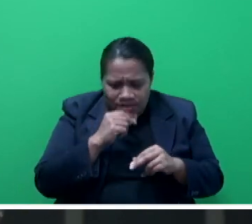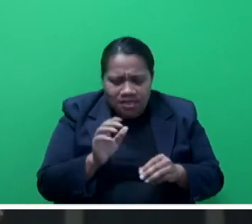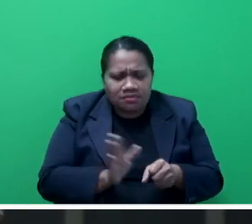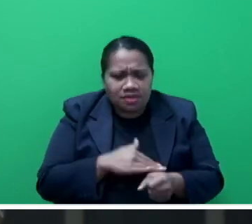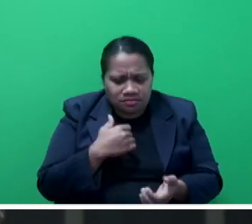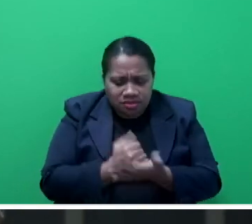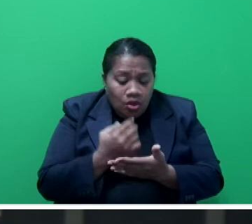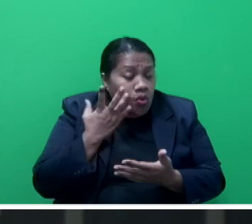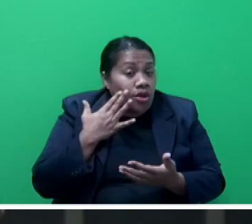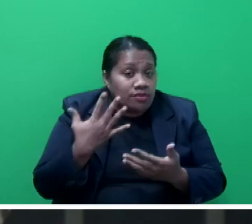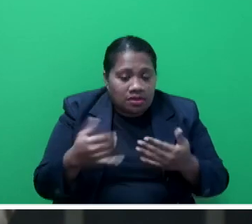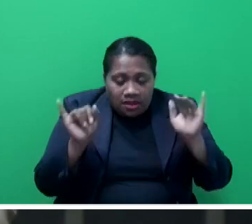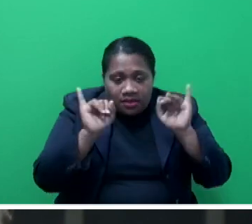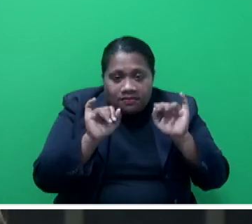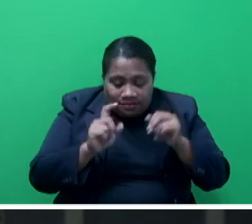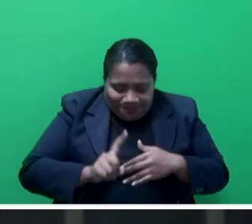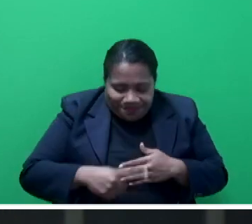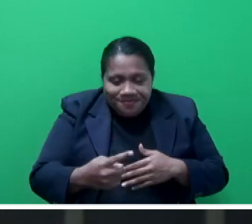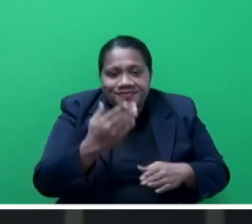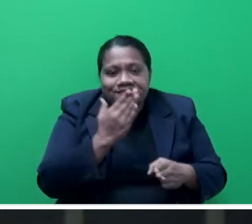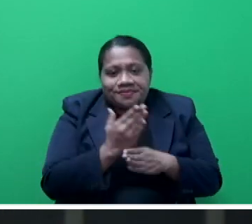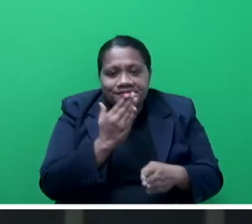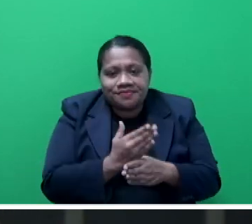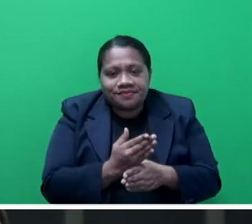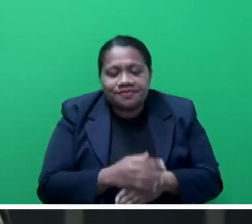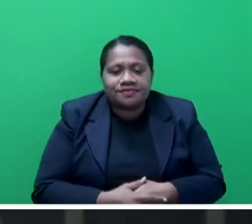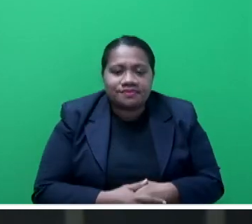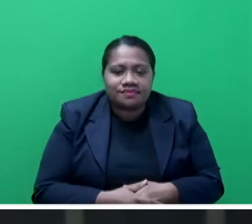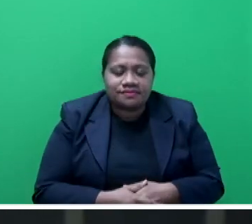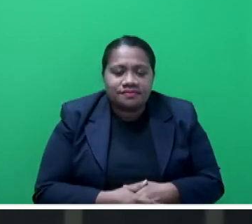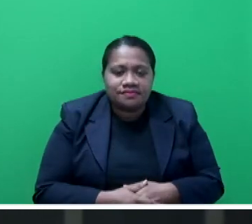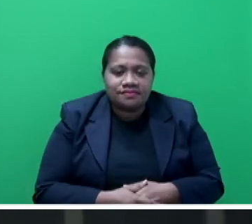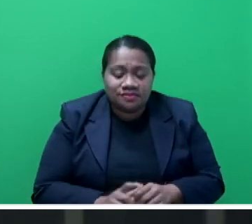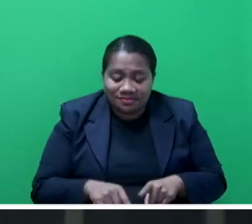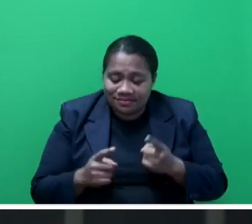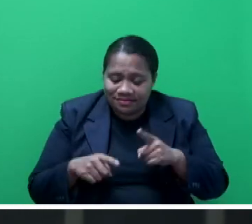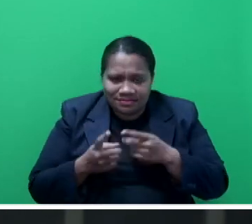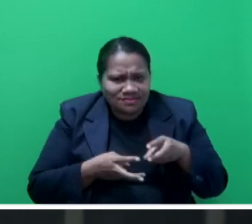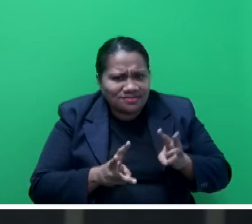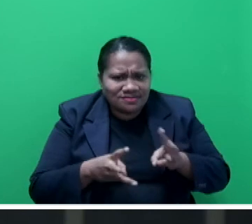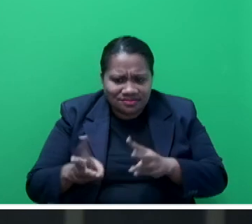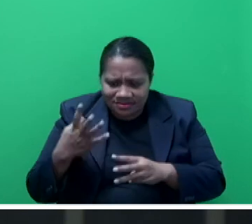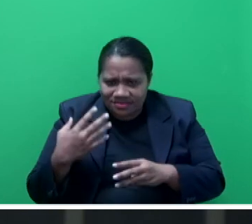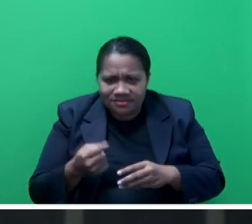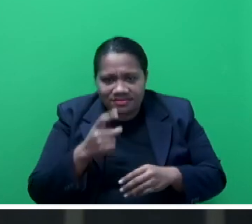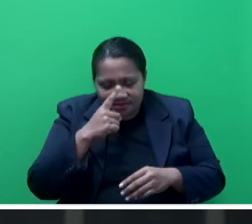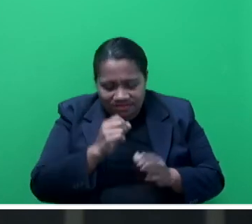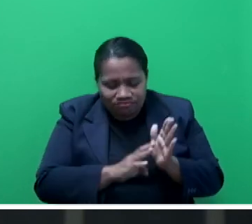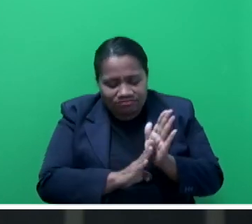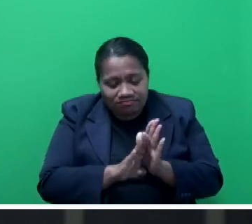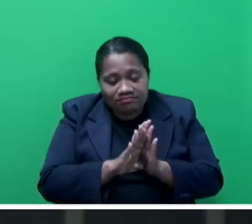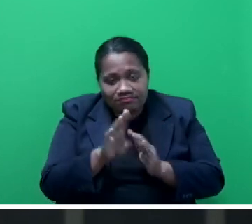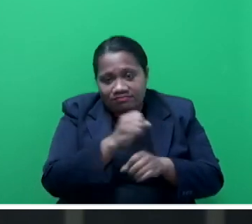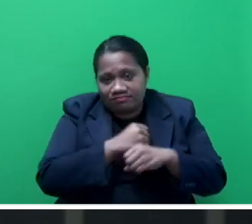issues, we will continue to work on addressing these issues through the various measures that I've outlined so that we can move progressively towards our